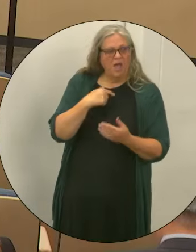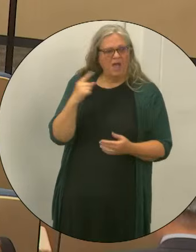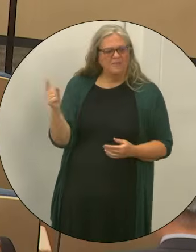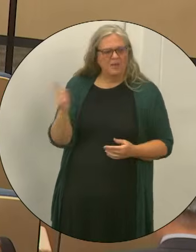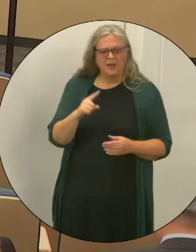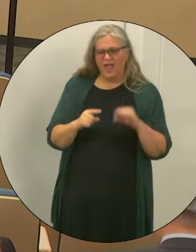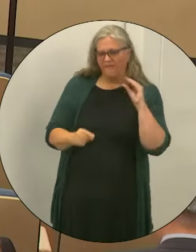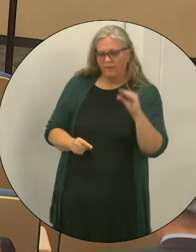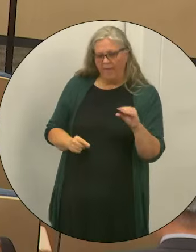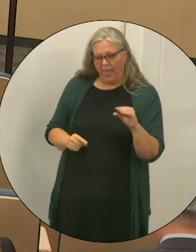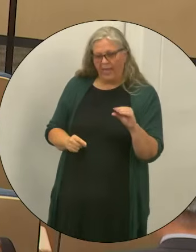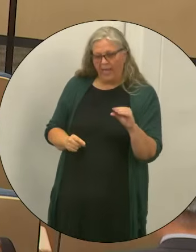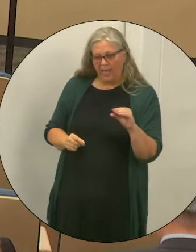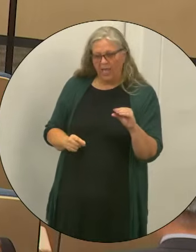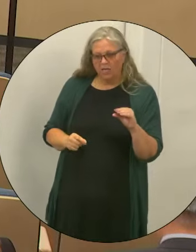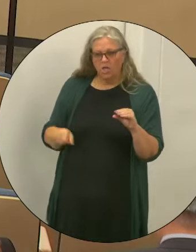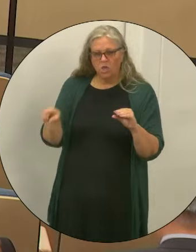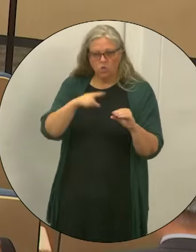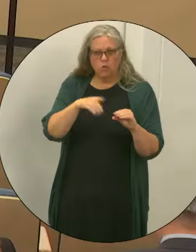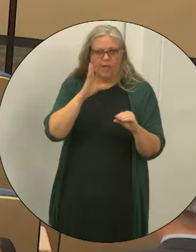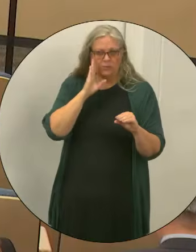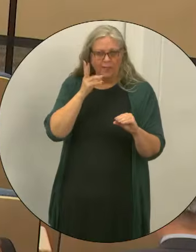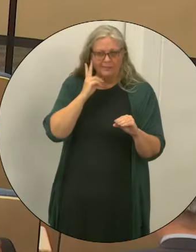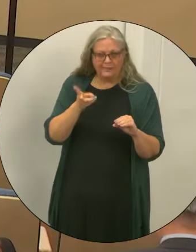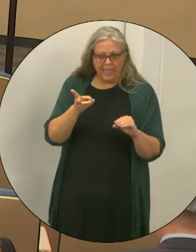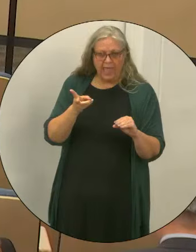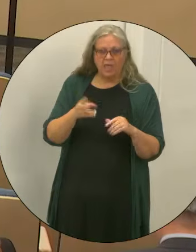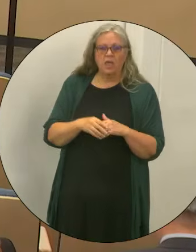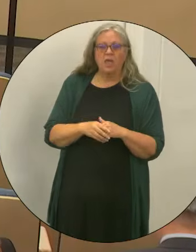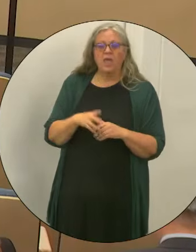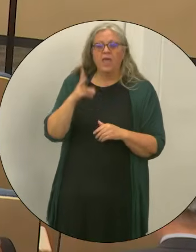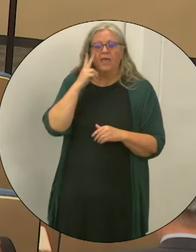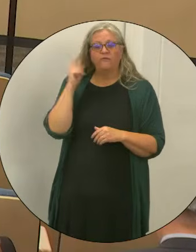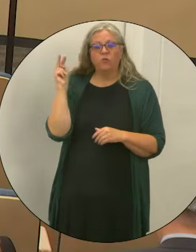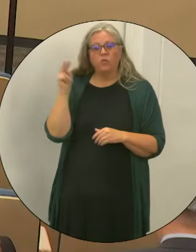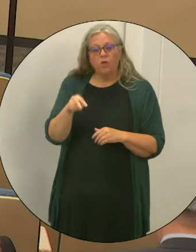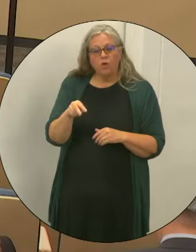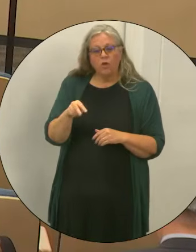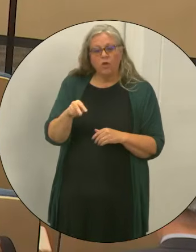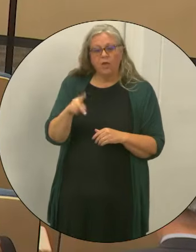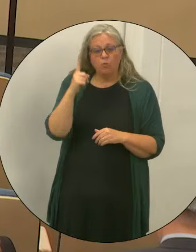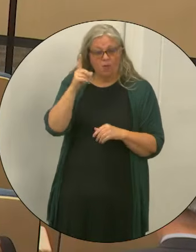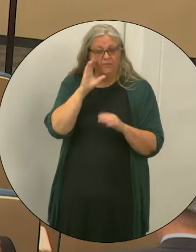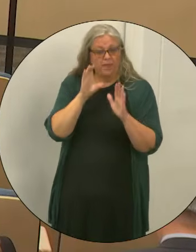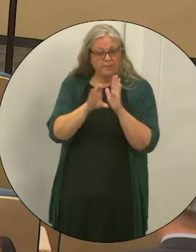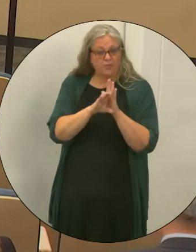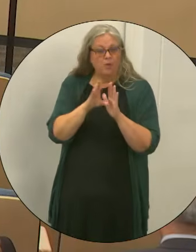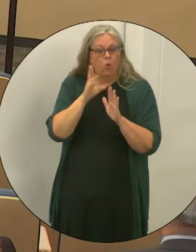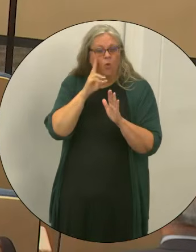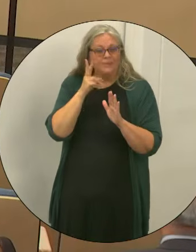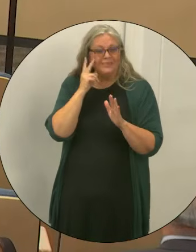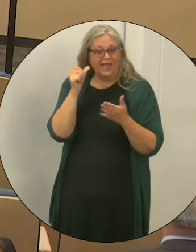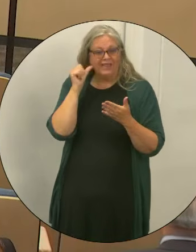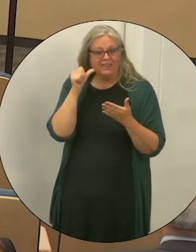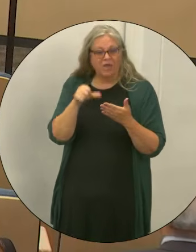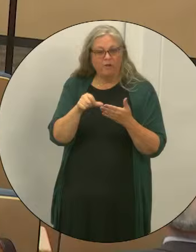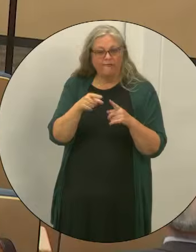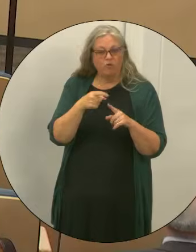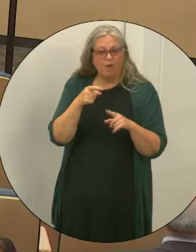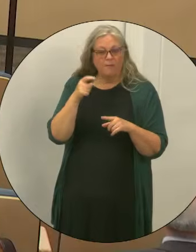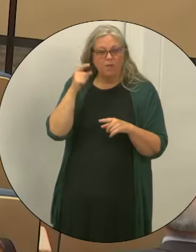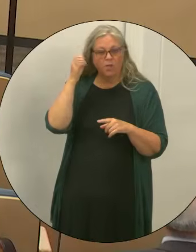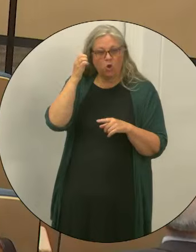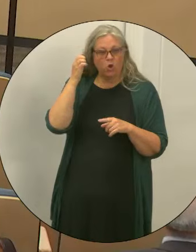There's a packet here that you guys are going to see. If you look at one of the images, you'll see a letter from the